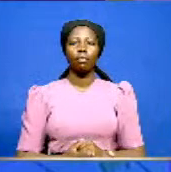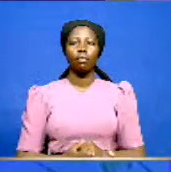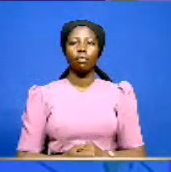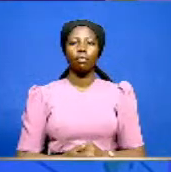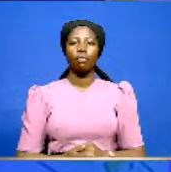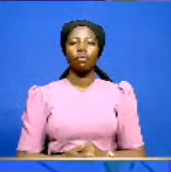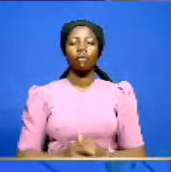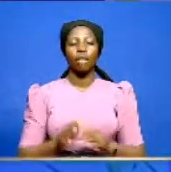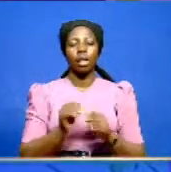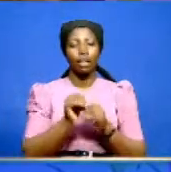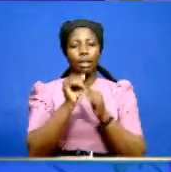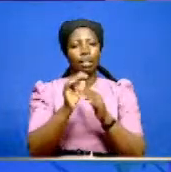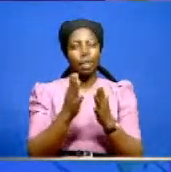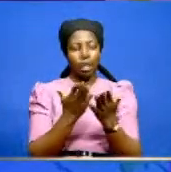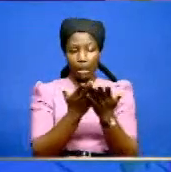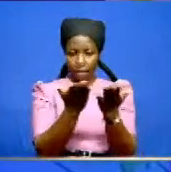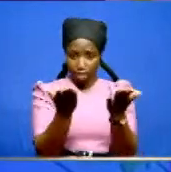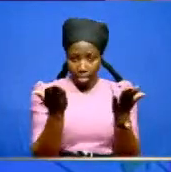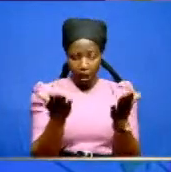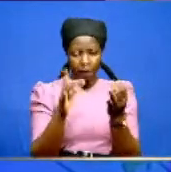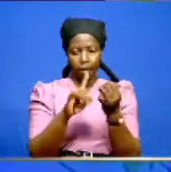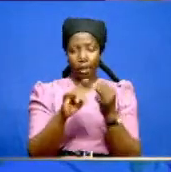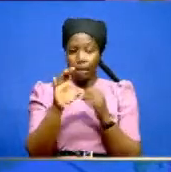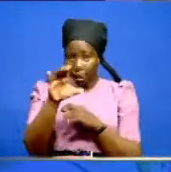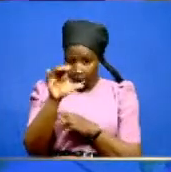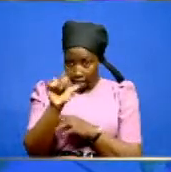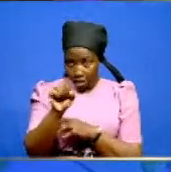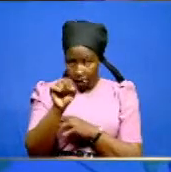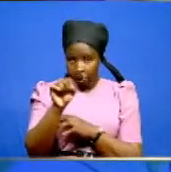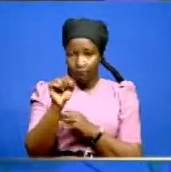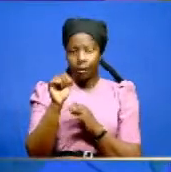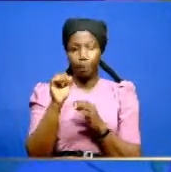Viongozi wale wako hapa, mawaziri,